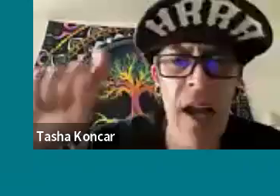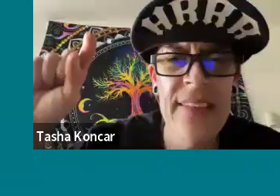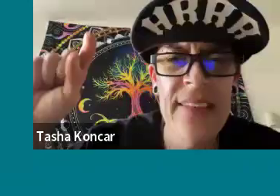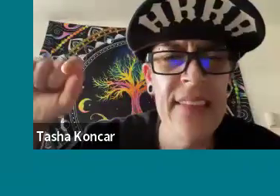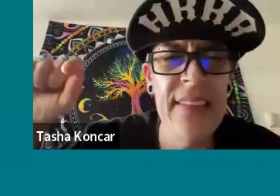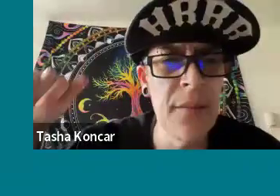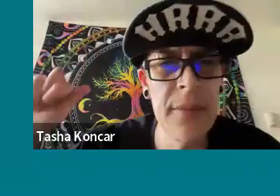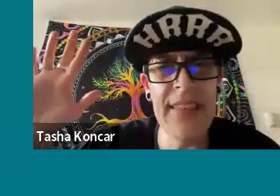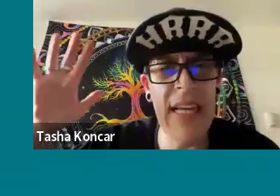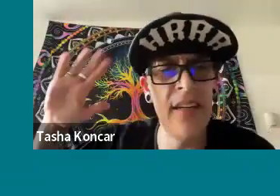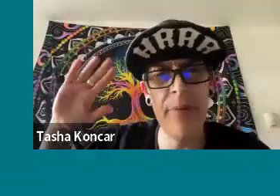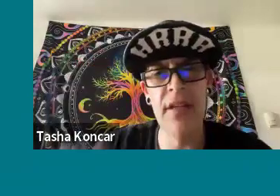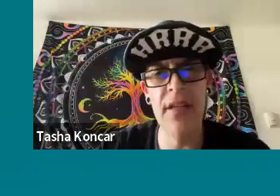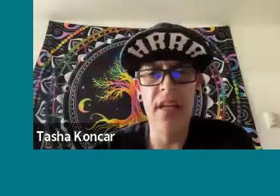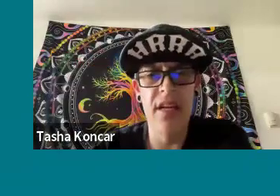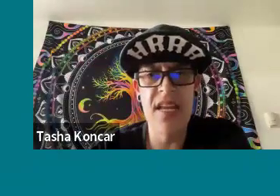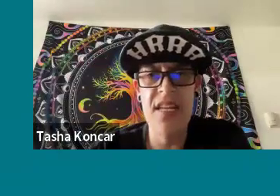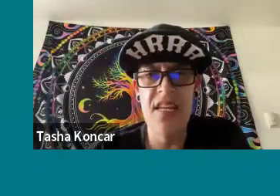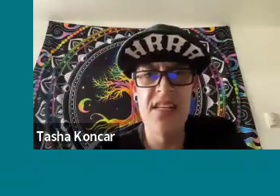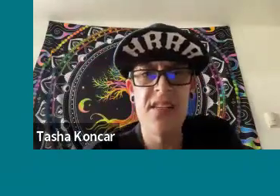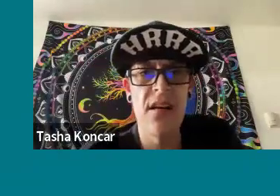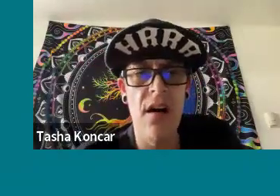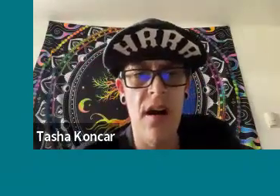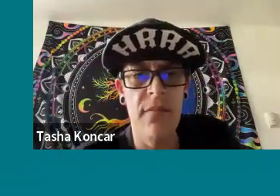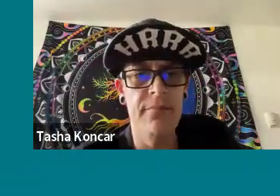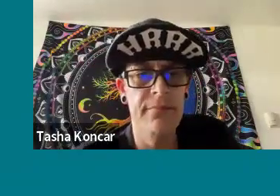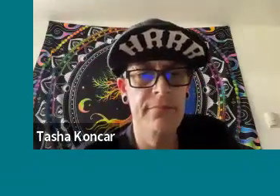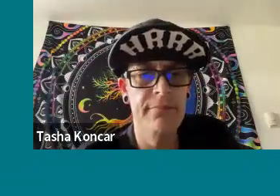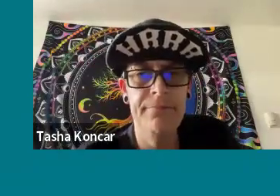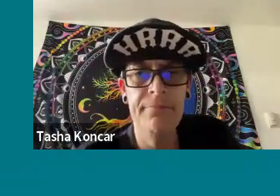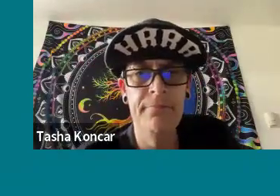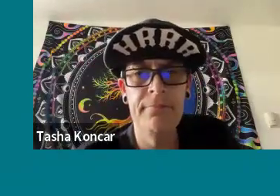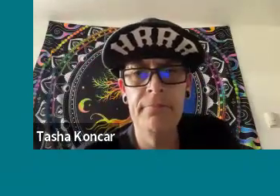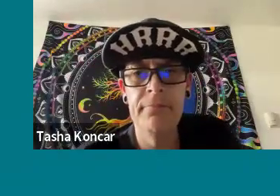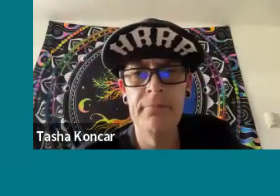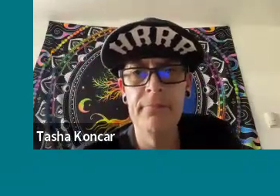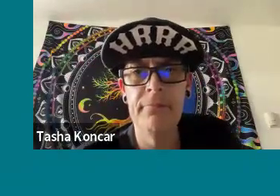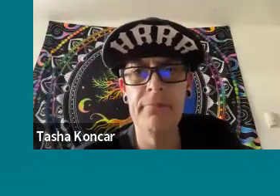I see somebody's hand up in the attendees,